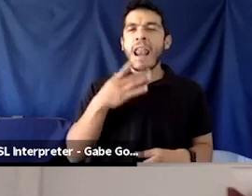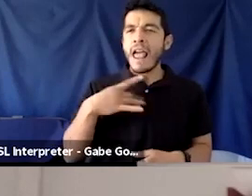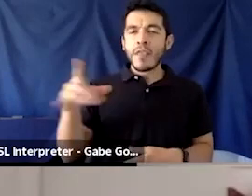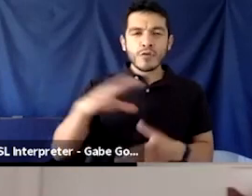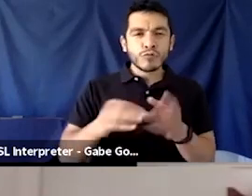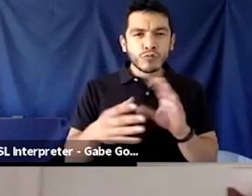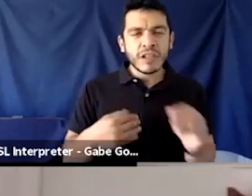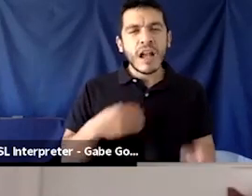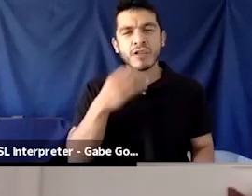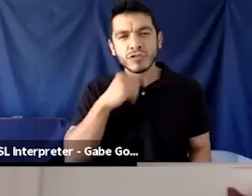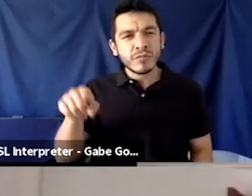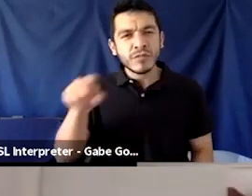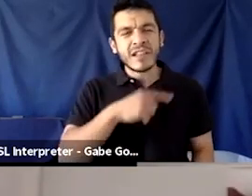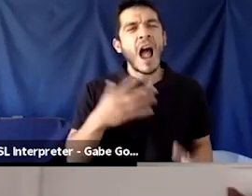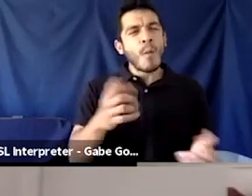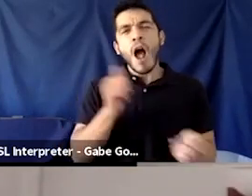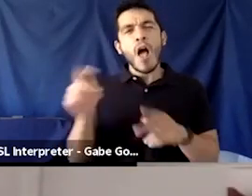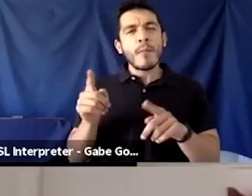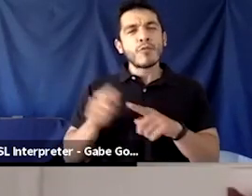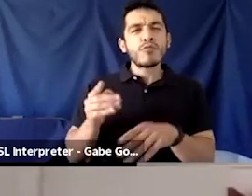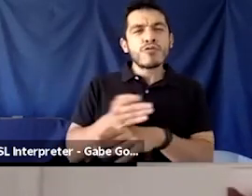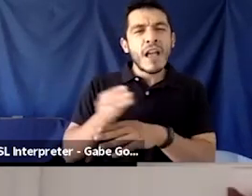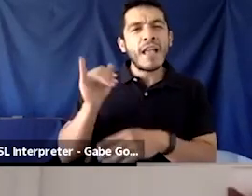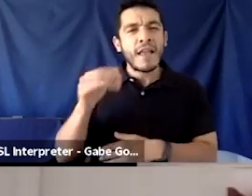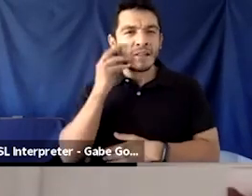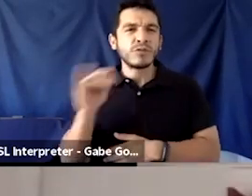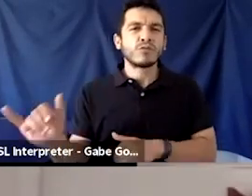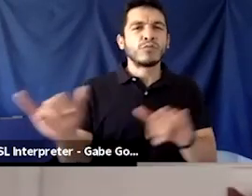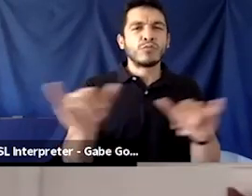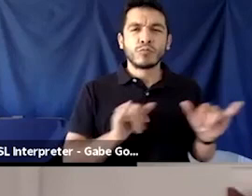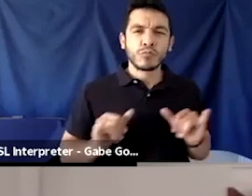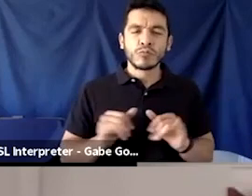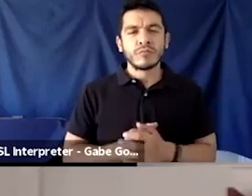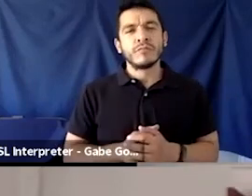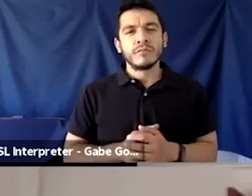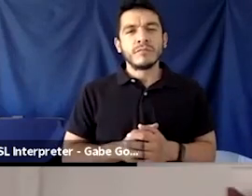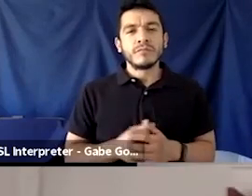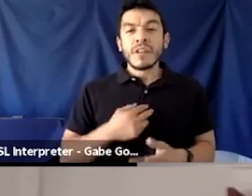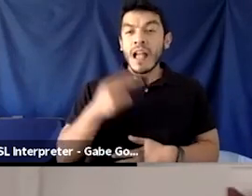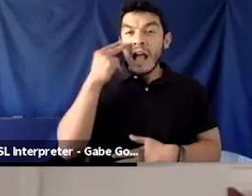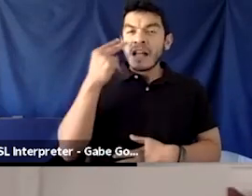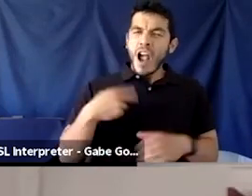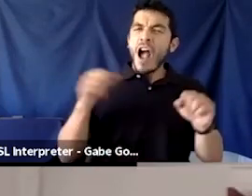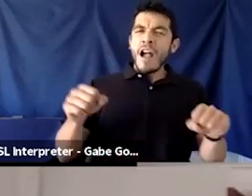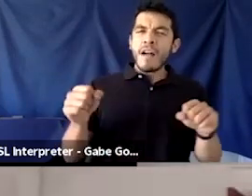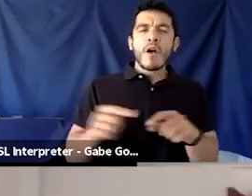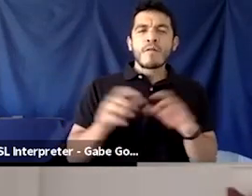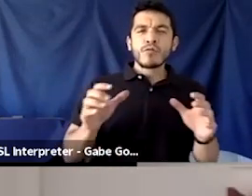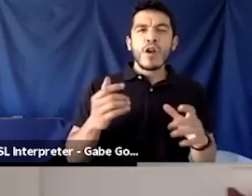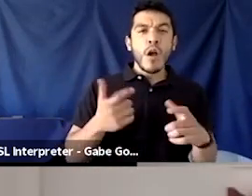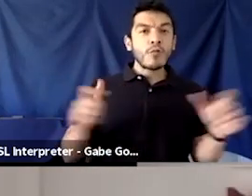I knew how much it had allowed to boost my confidence, to the point of being able to challenge that idea, that I had seen that I was capable of doing great things. I could